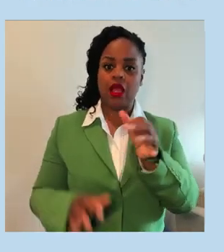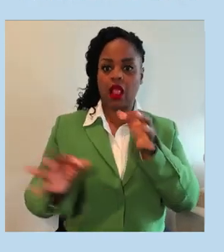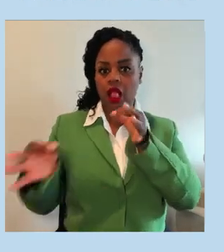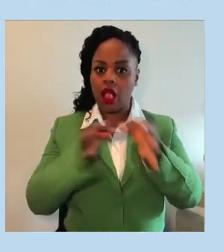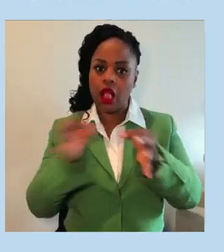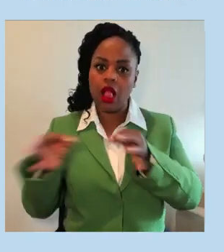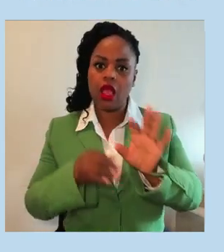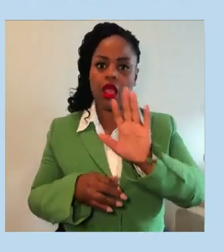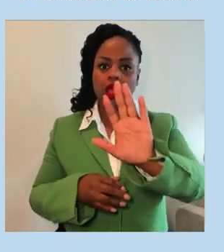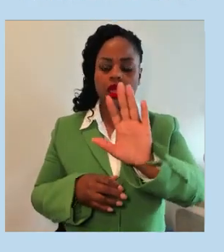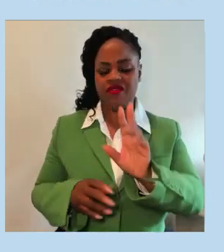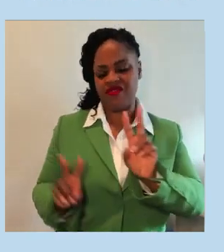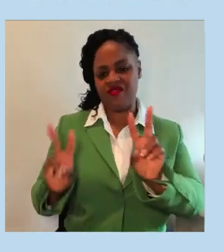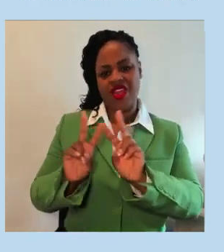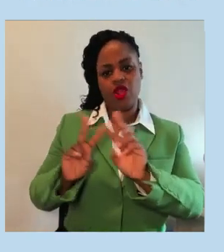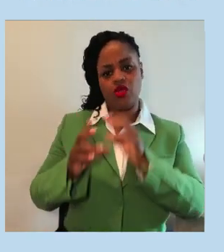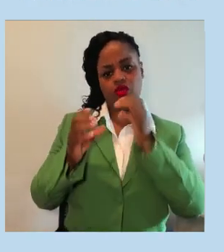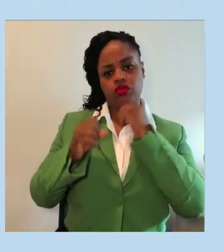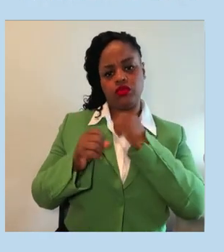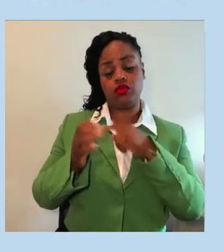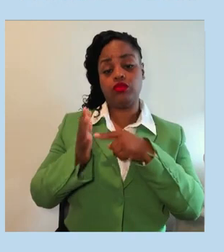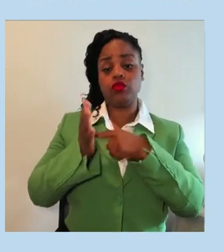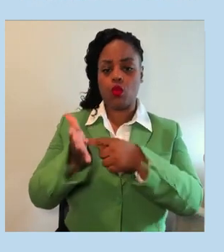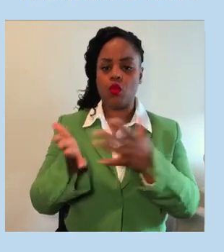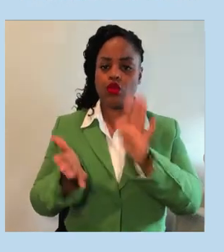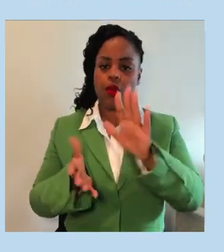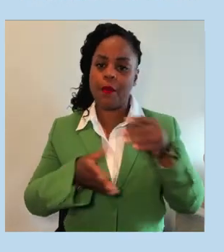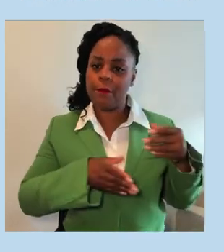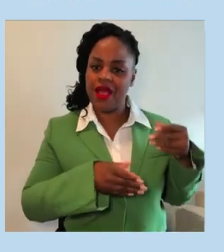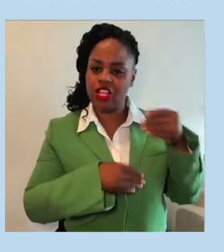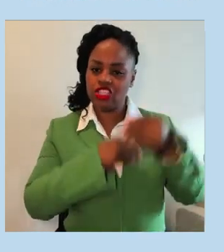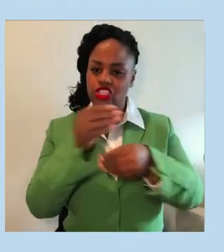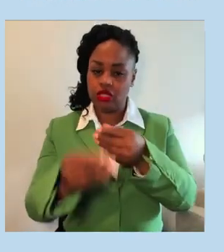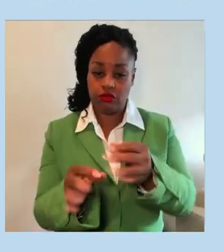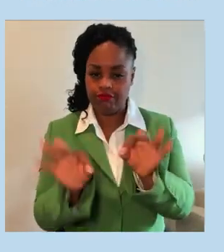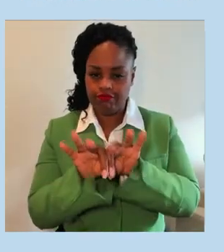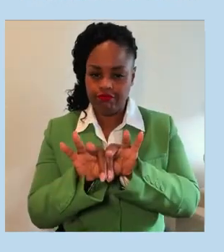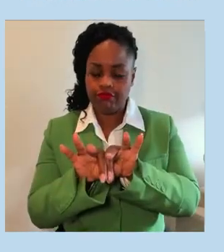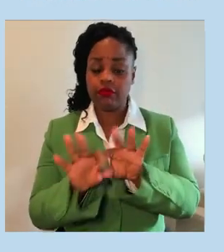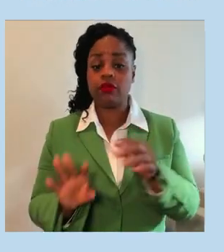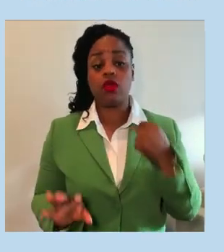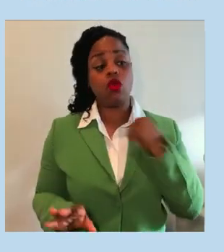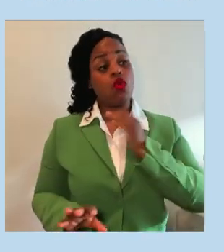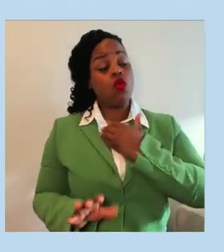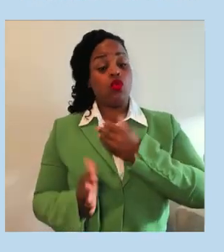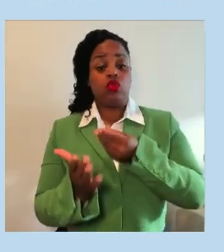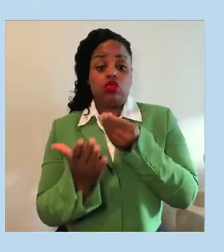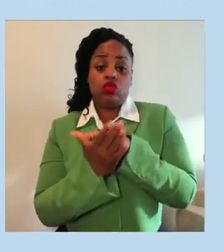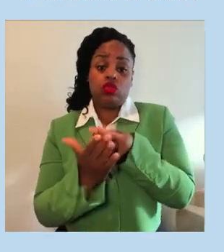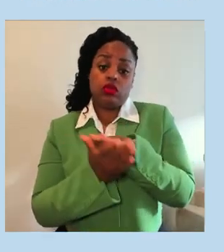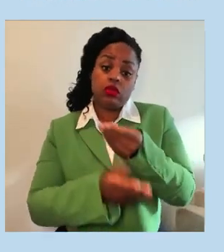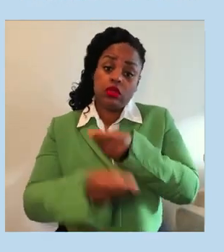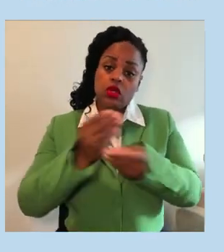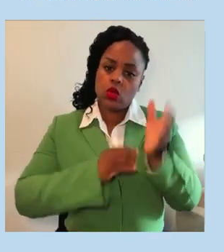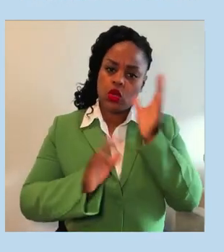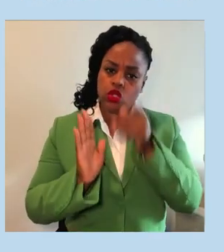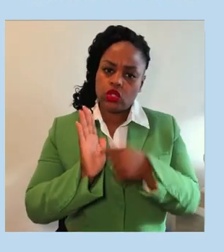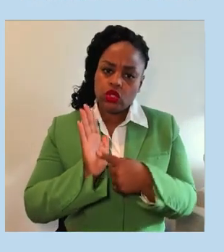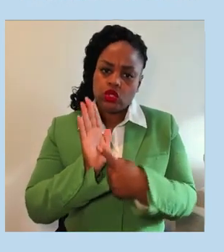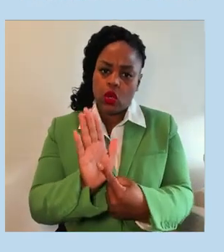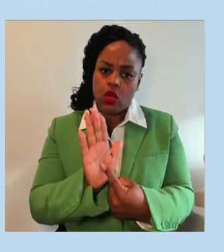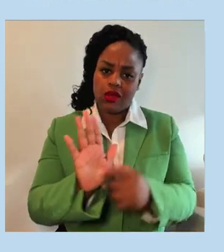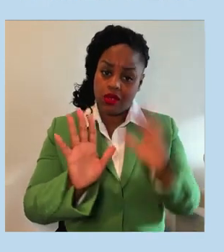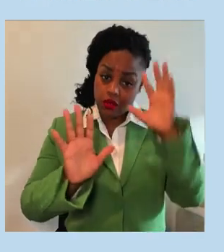Our budget for the next fiscal year is going to show a lot about how the president and the entire Biden-Harris administration values women and